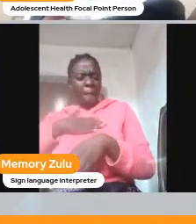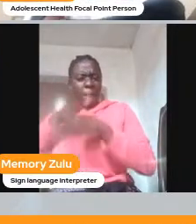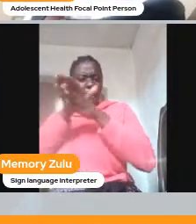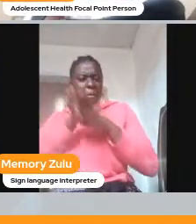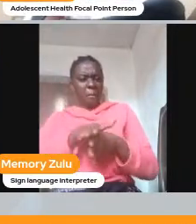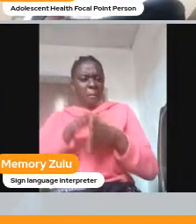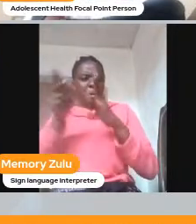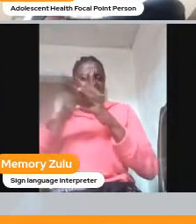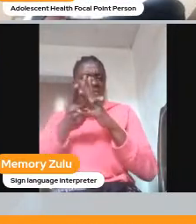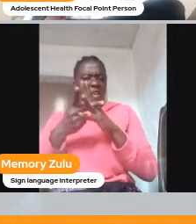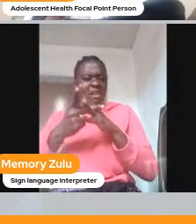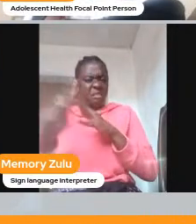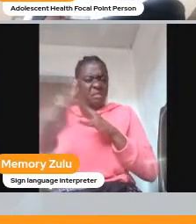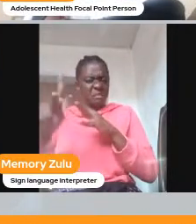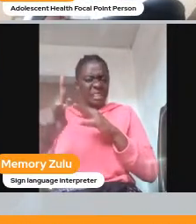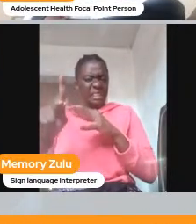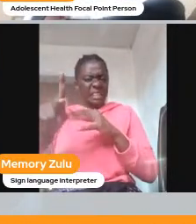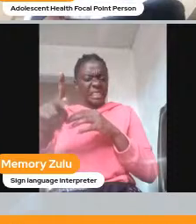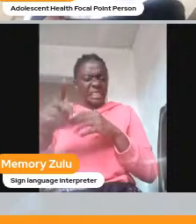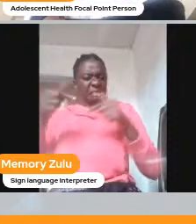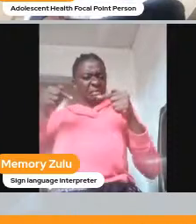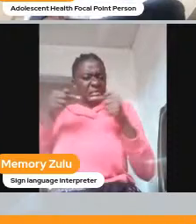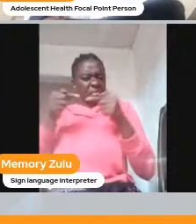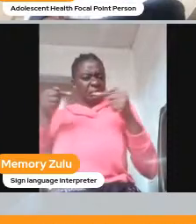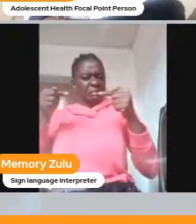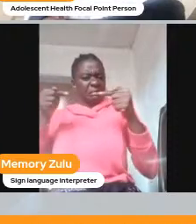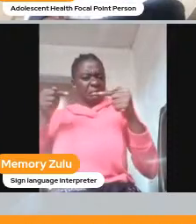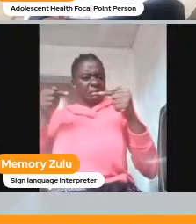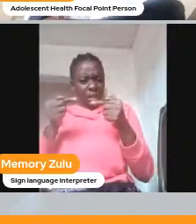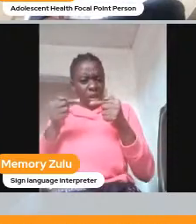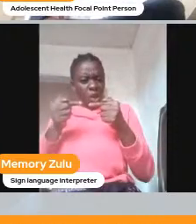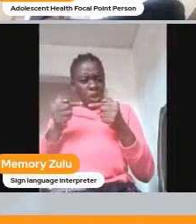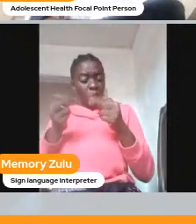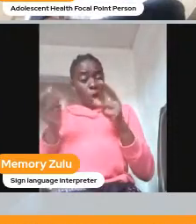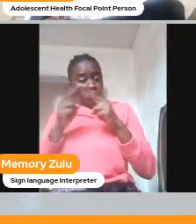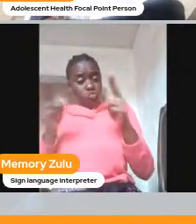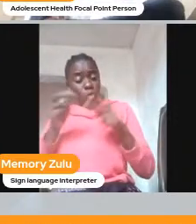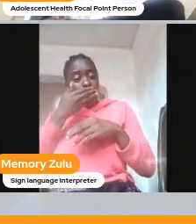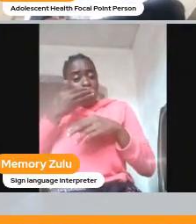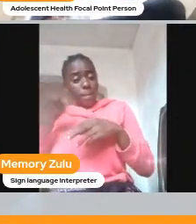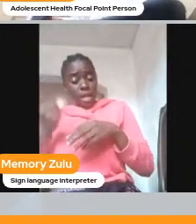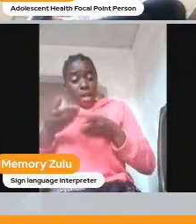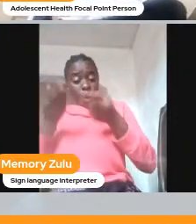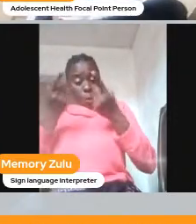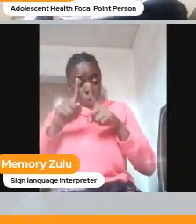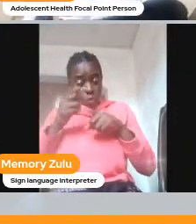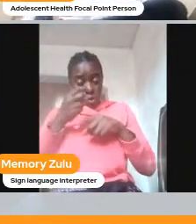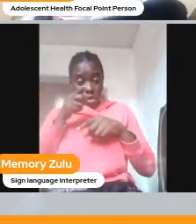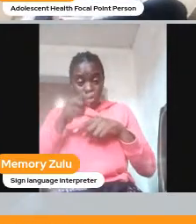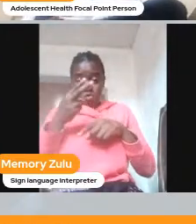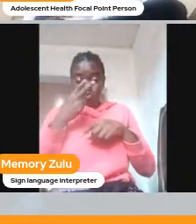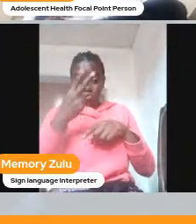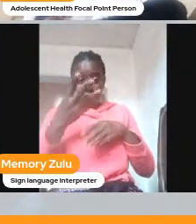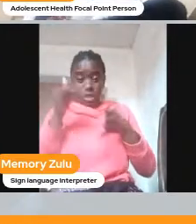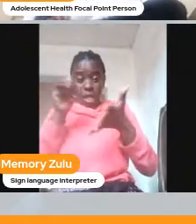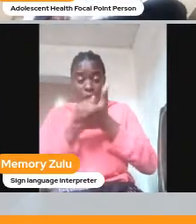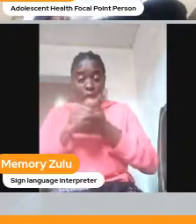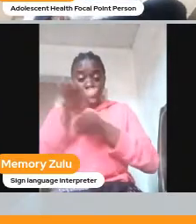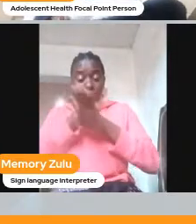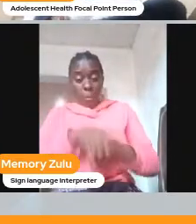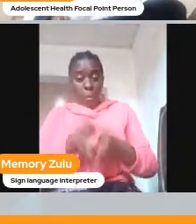private parts or any other parts that are the contact with these infected things, you rush to the hospital, clinic, or